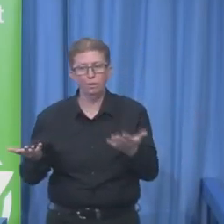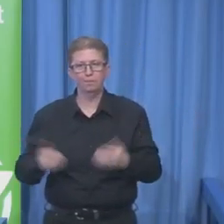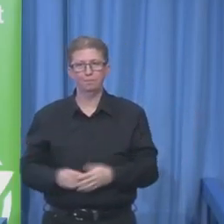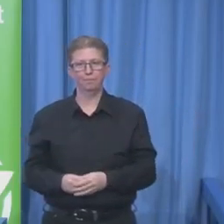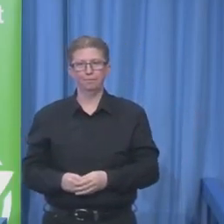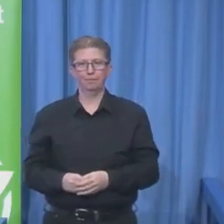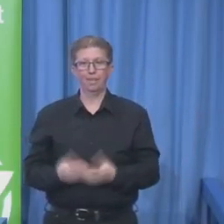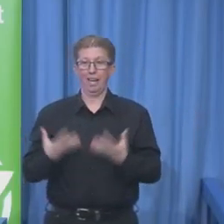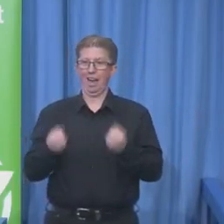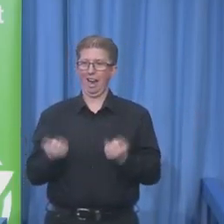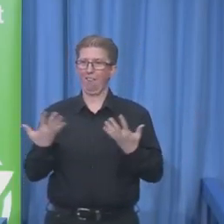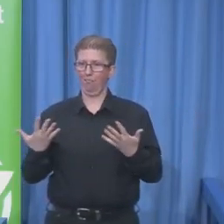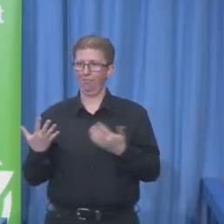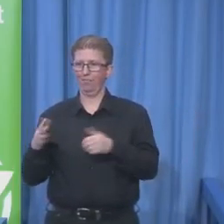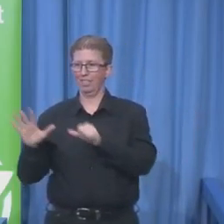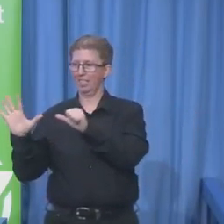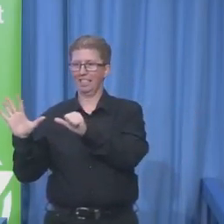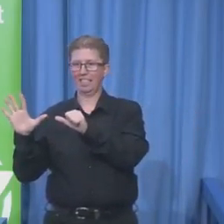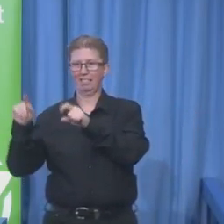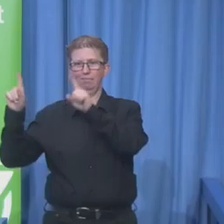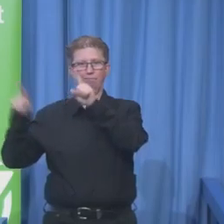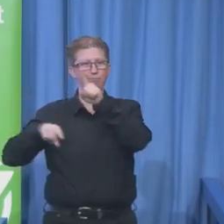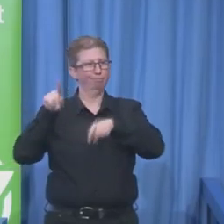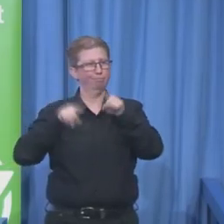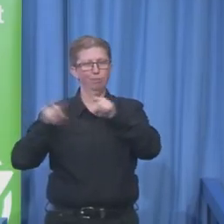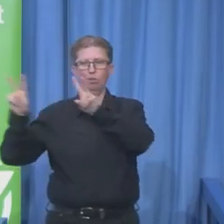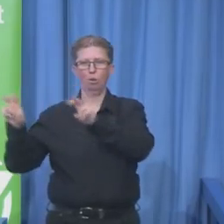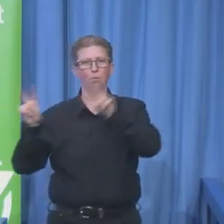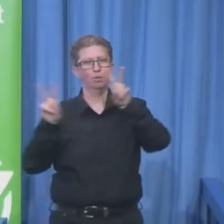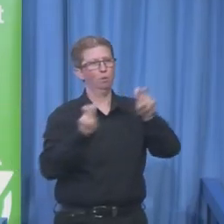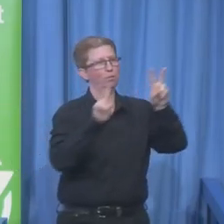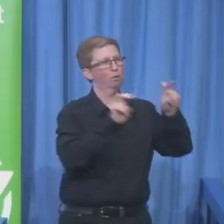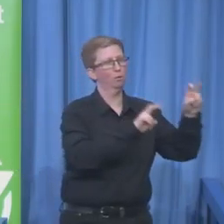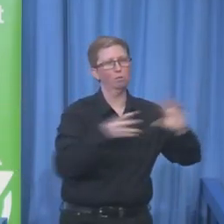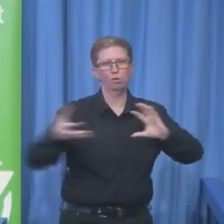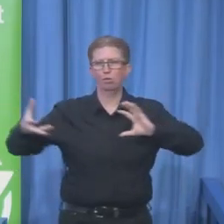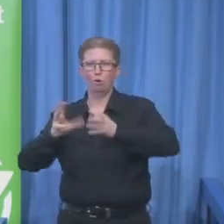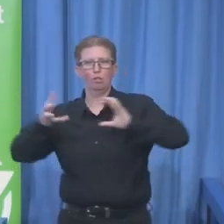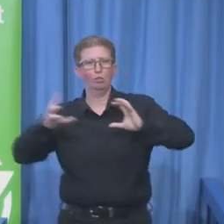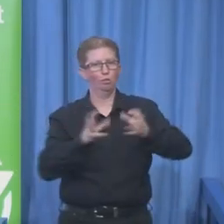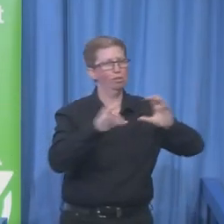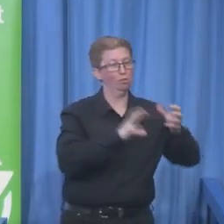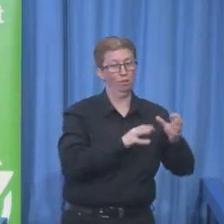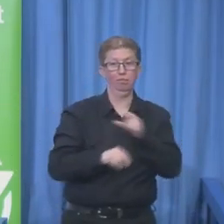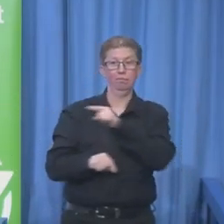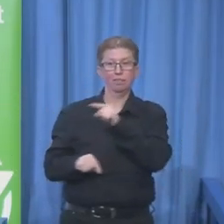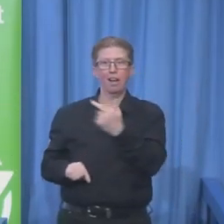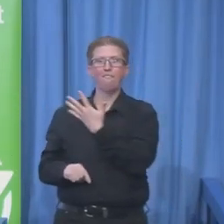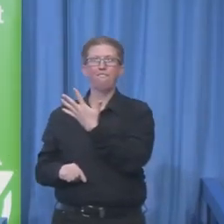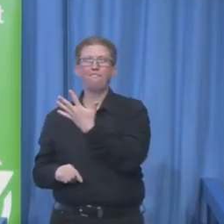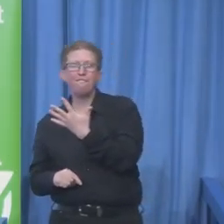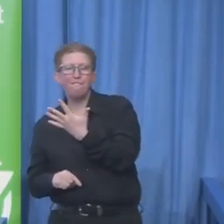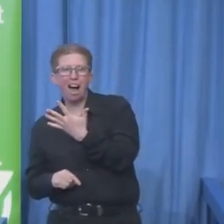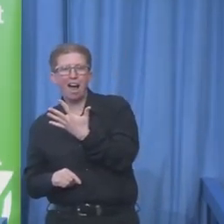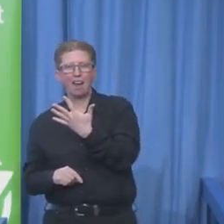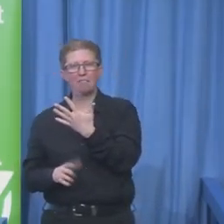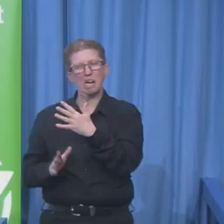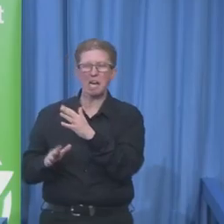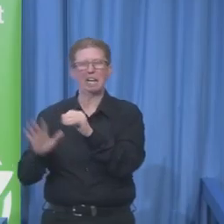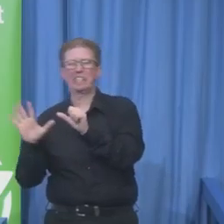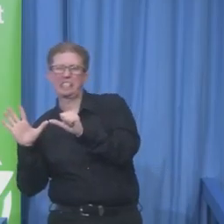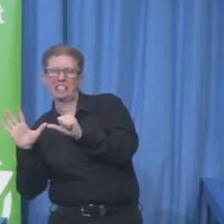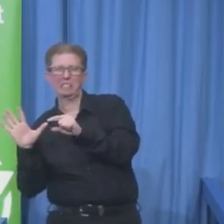each speaker to limit the statement to between 6 and 8 minutes, because afterwards